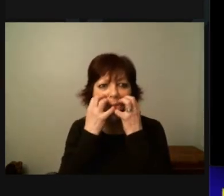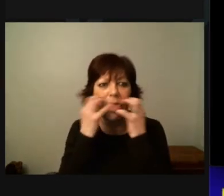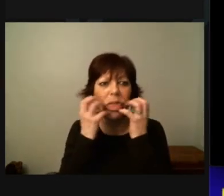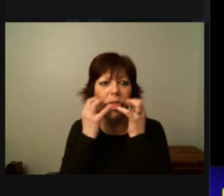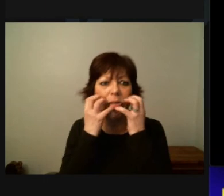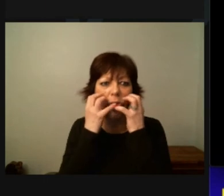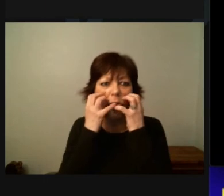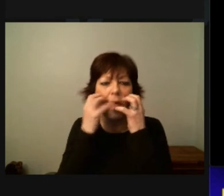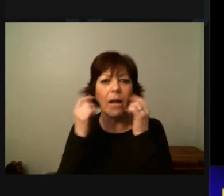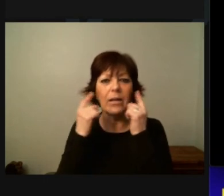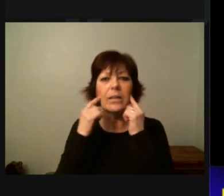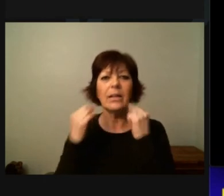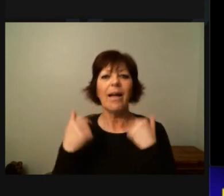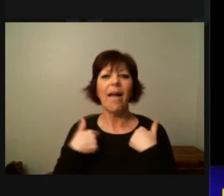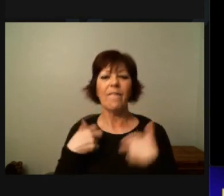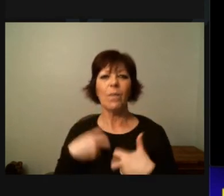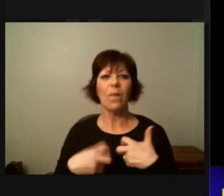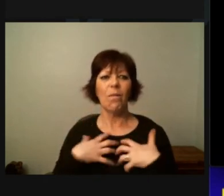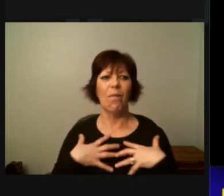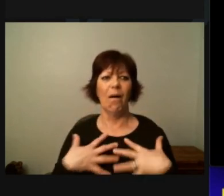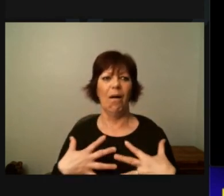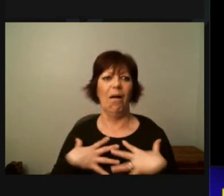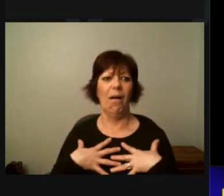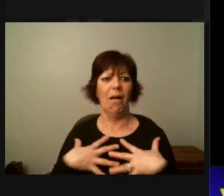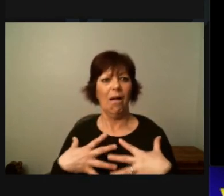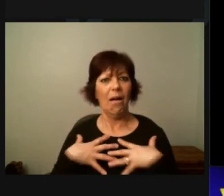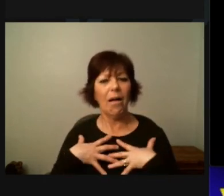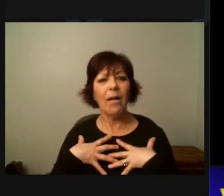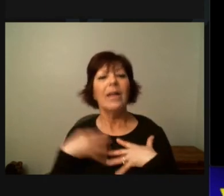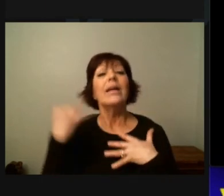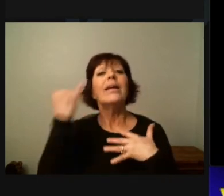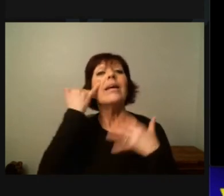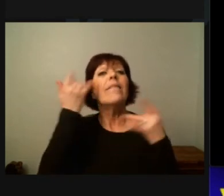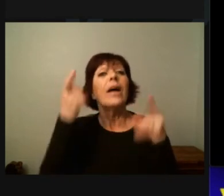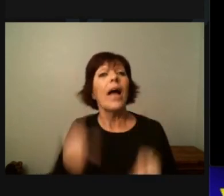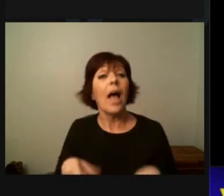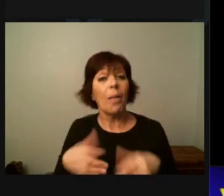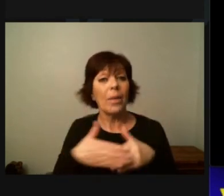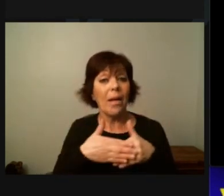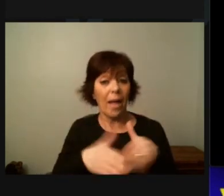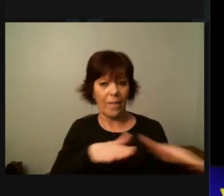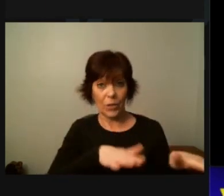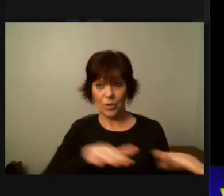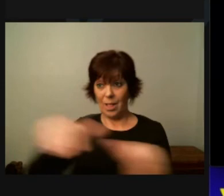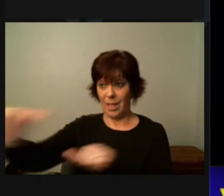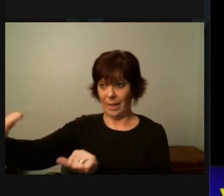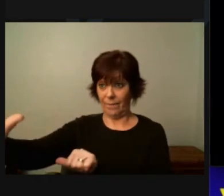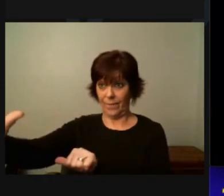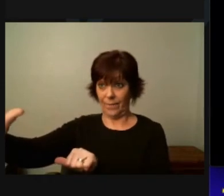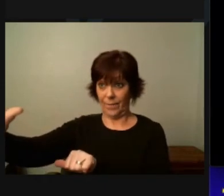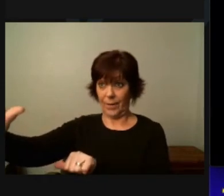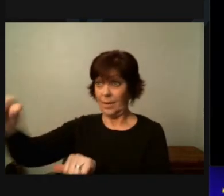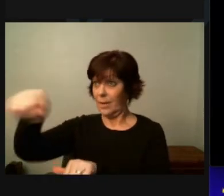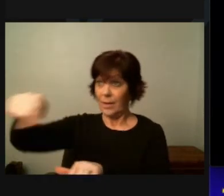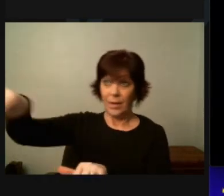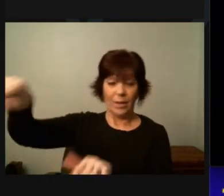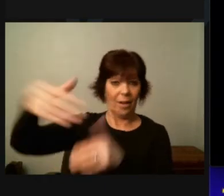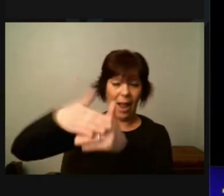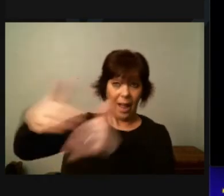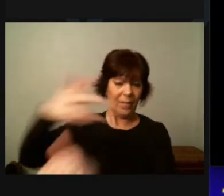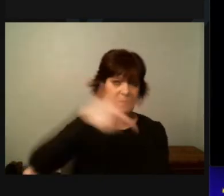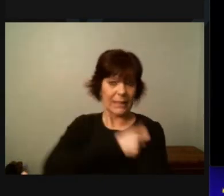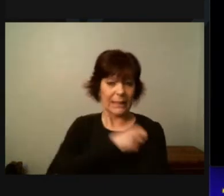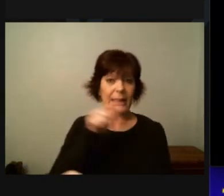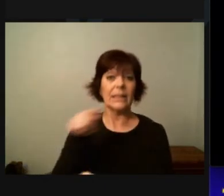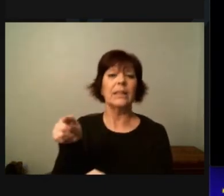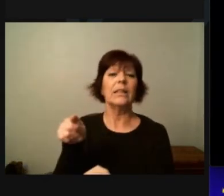tingle, you're having trouble breathing. If this happens after leaving the vaccination site or any time after getting the